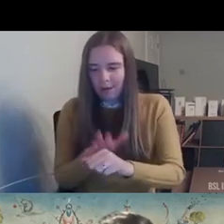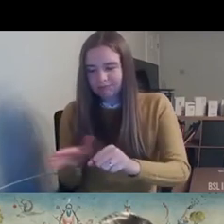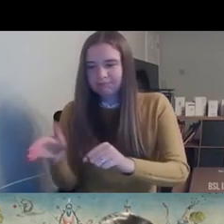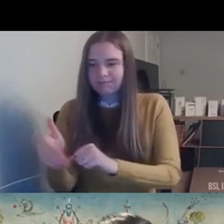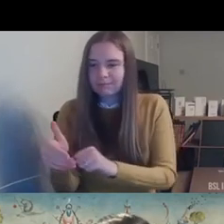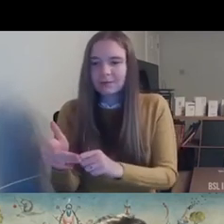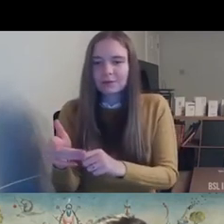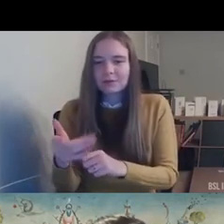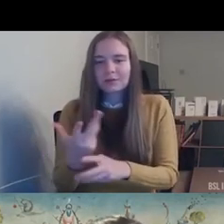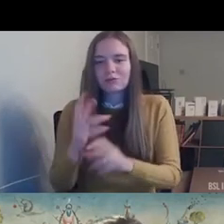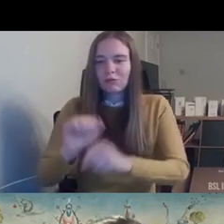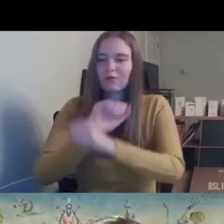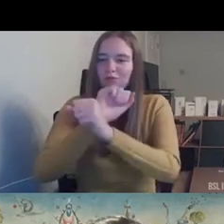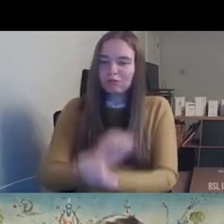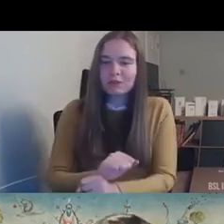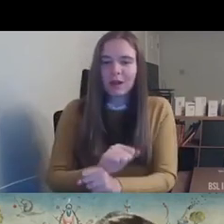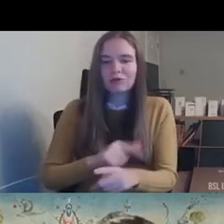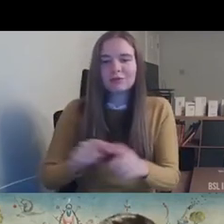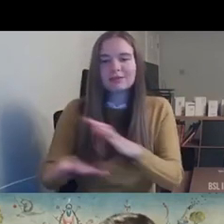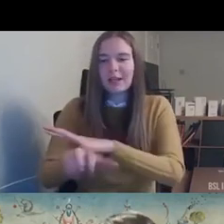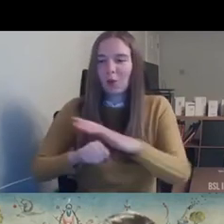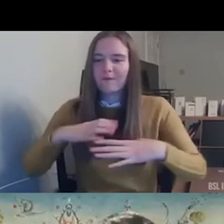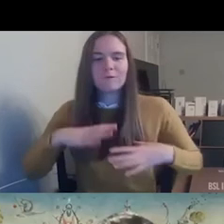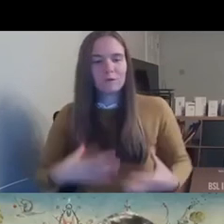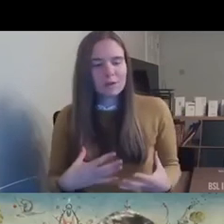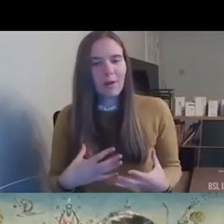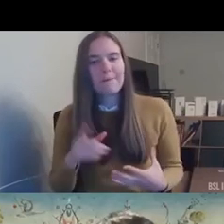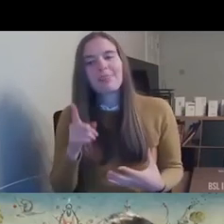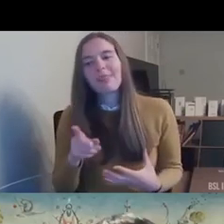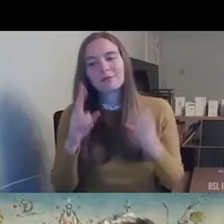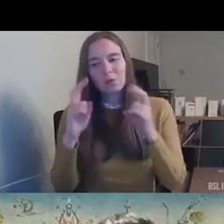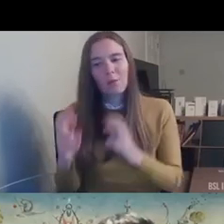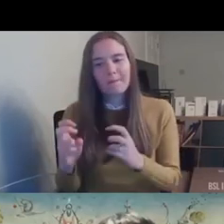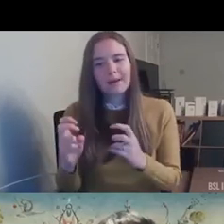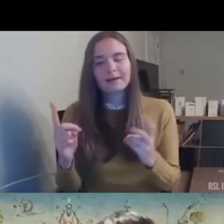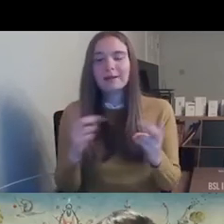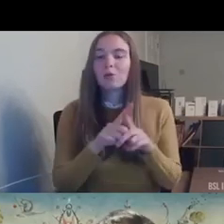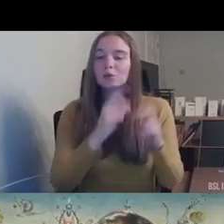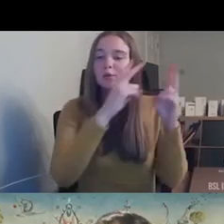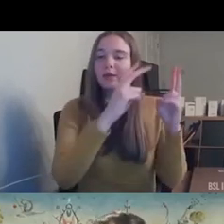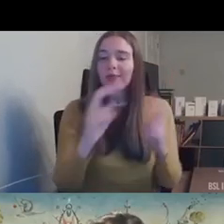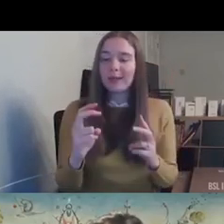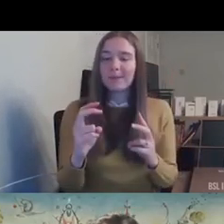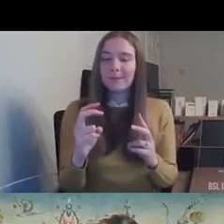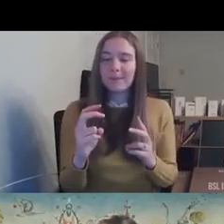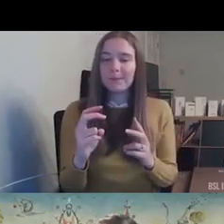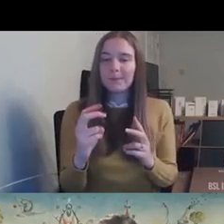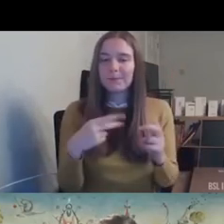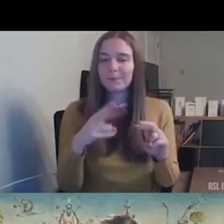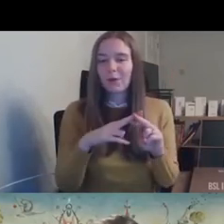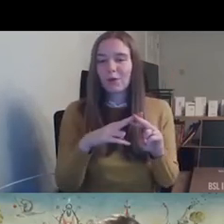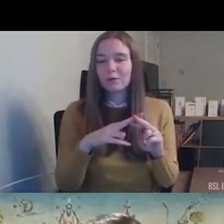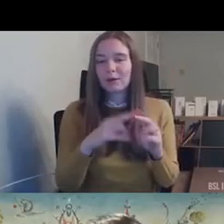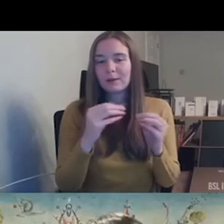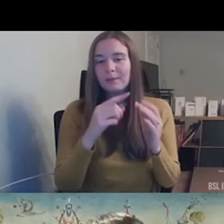imprisonment and taking away of their freedom and then going with the theme of the, of the Biennale, how we live